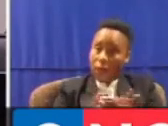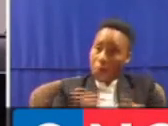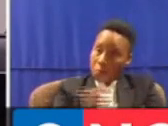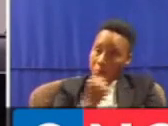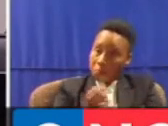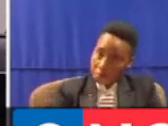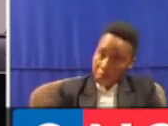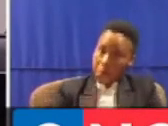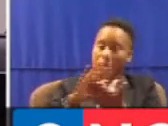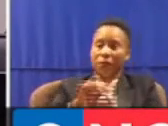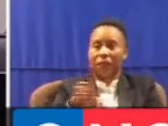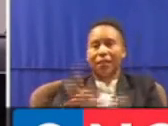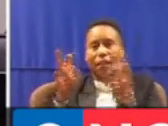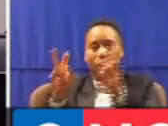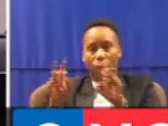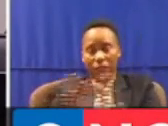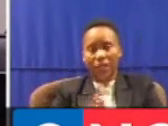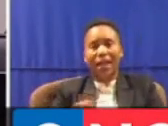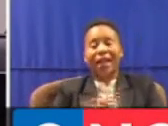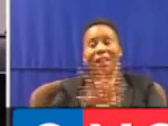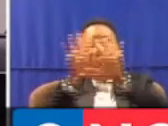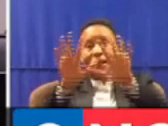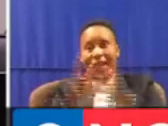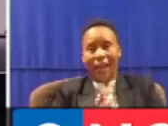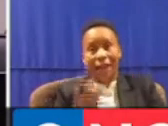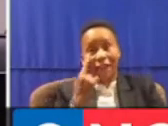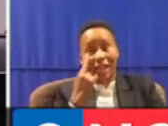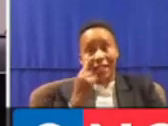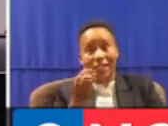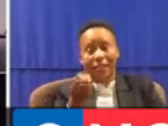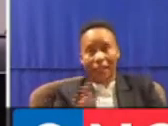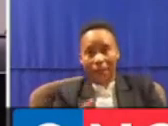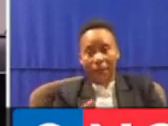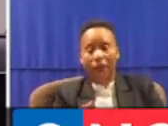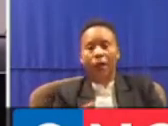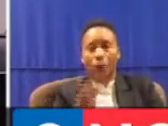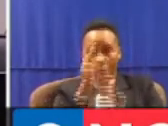Given the clear evidence, Honourable Member, time out.